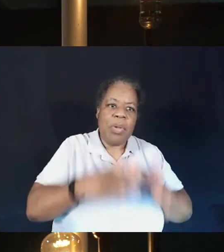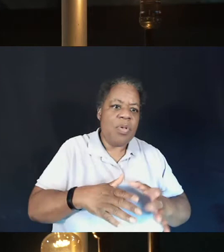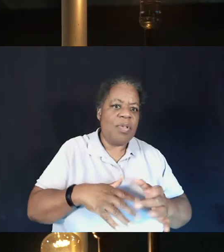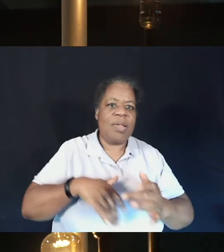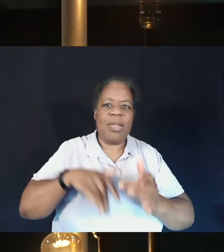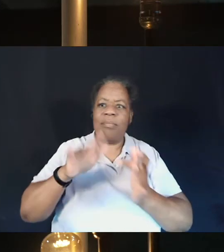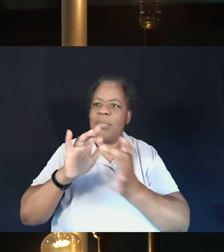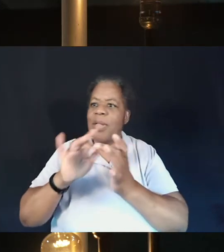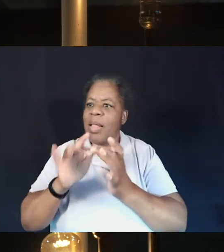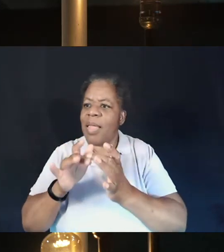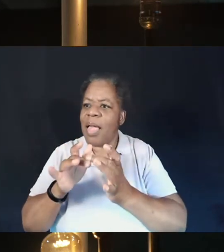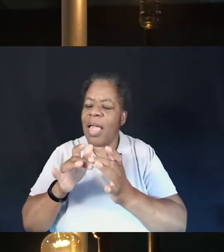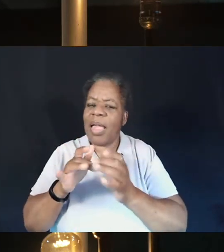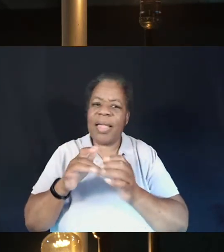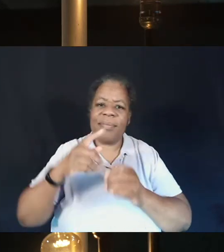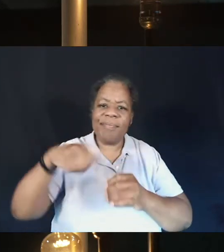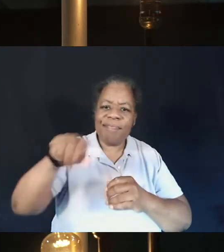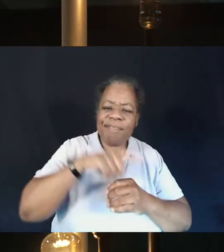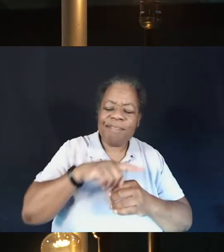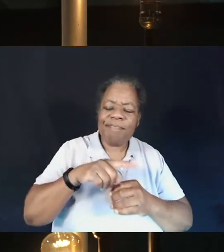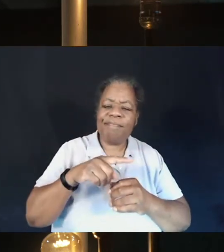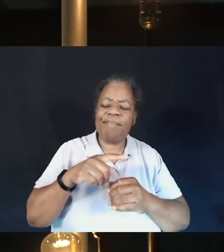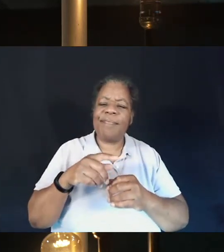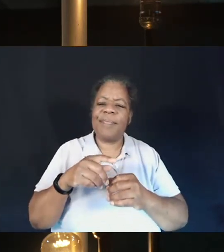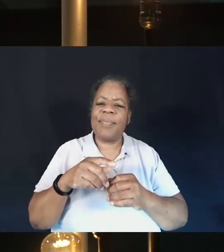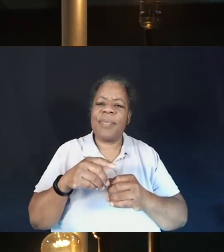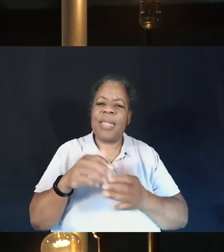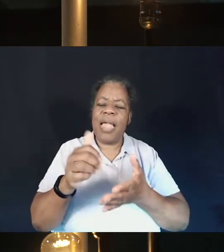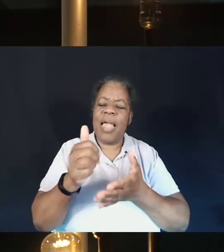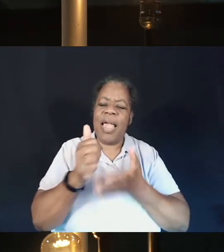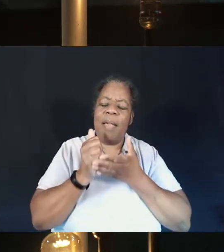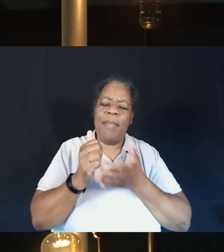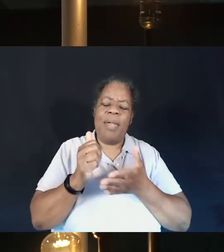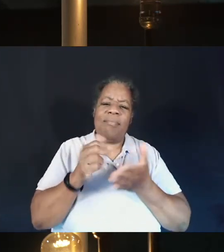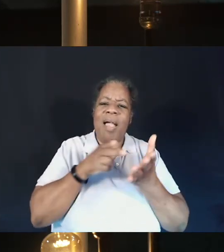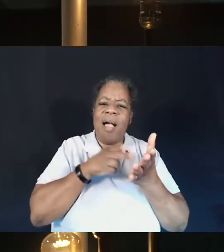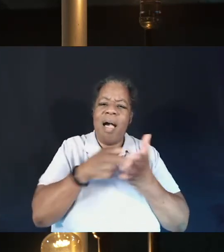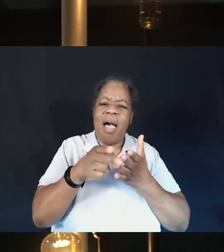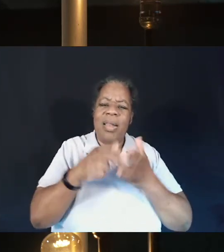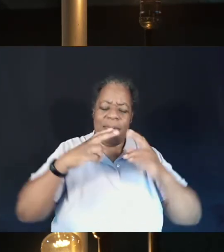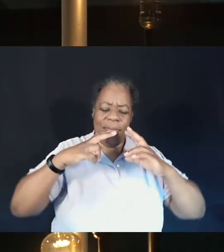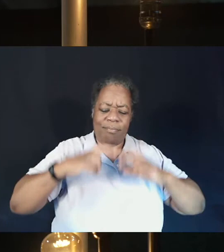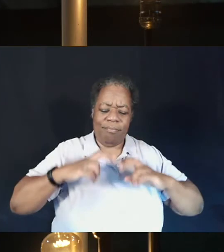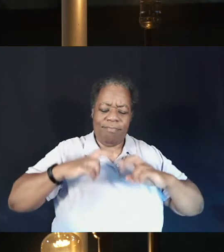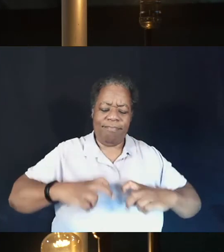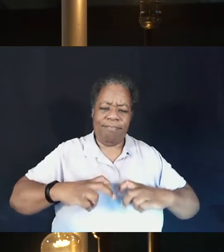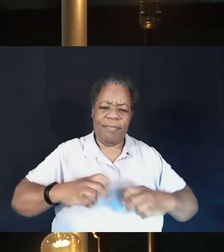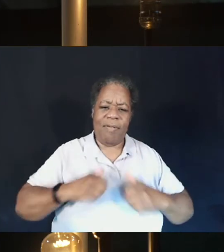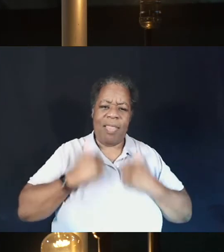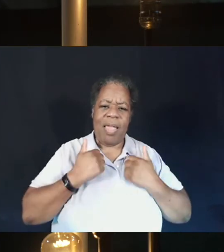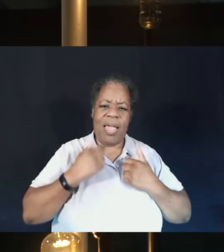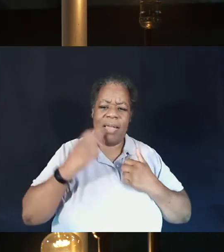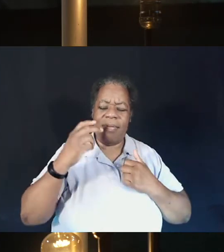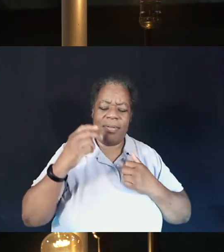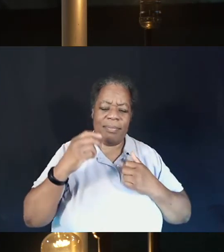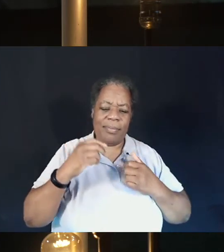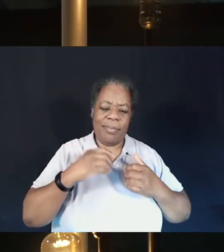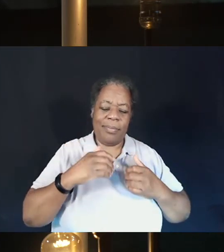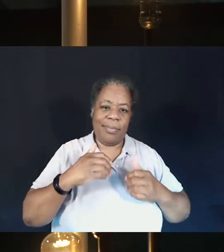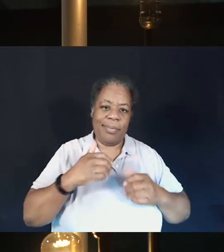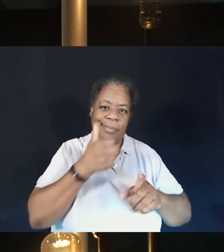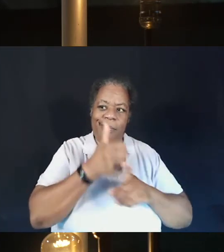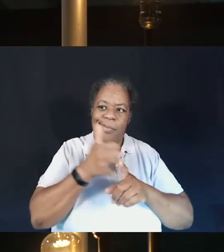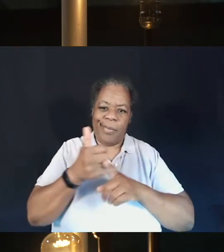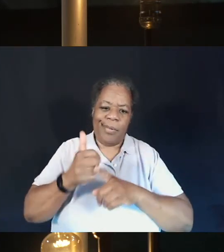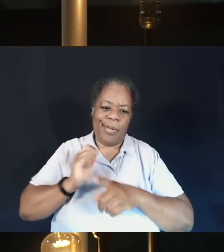Lord, would you bring about an honest assessment in our lives? Would you let us look deep into our own heart with the power of the Holy Spirit